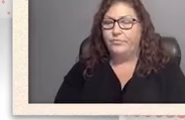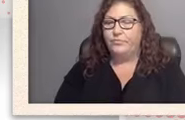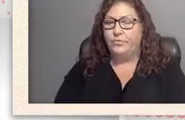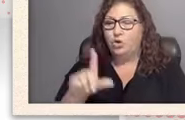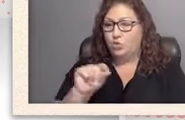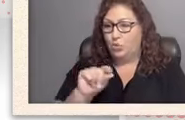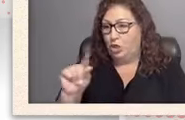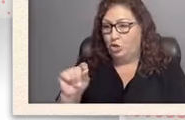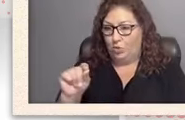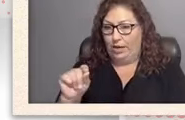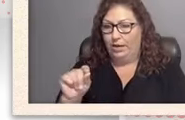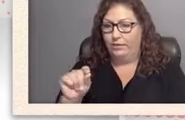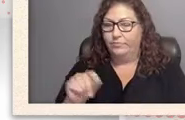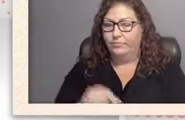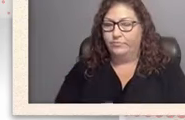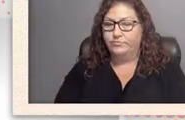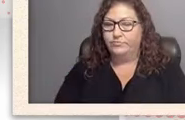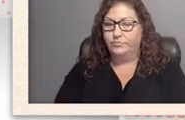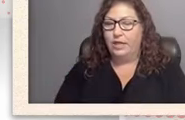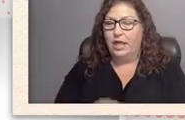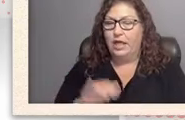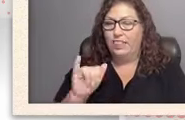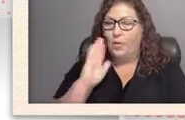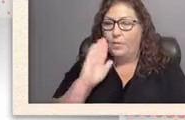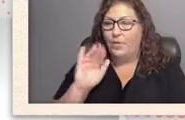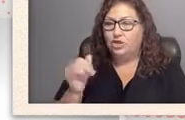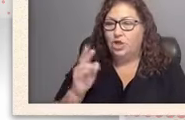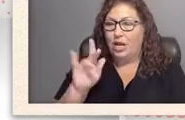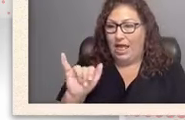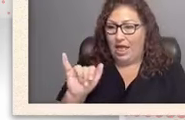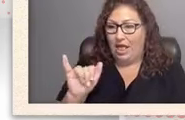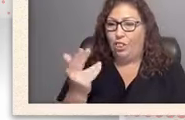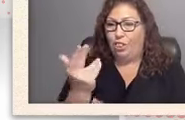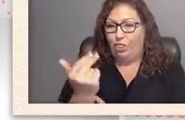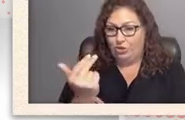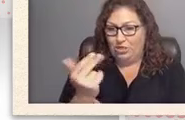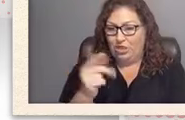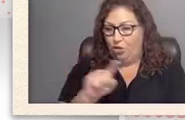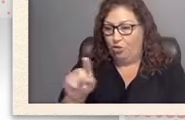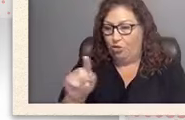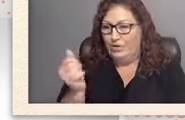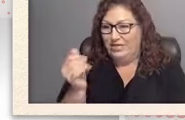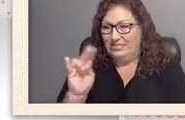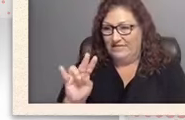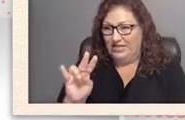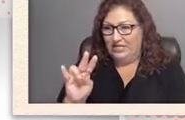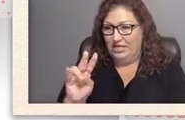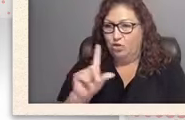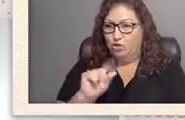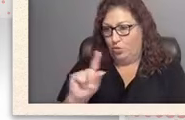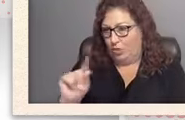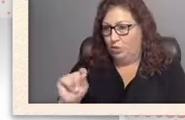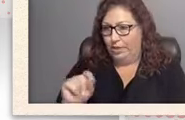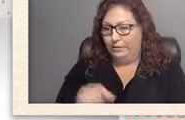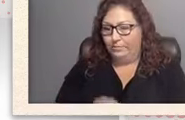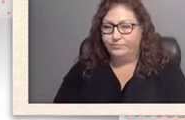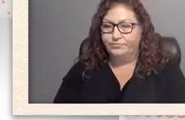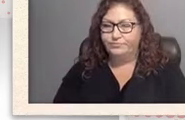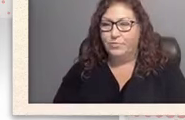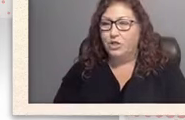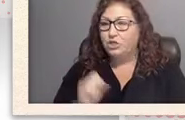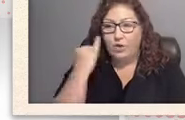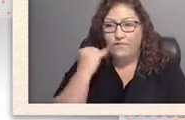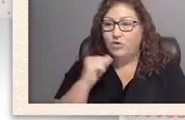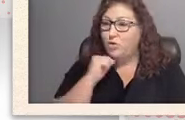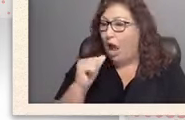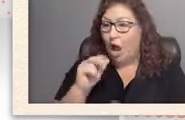2020 is July 13th through the 17th. So if you're not registered